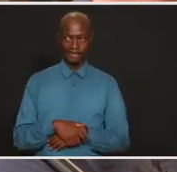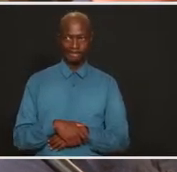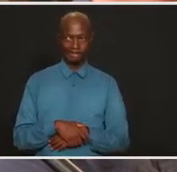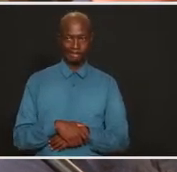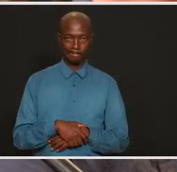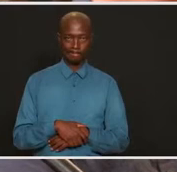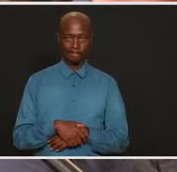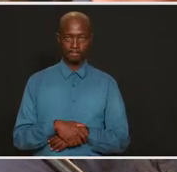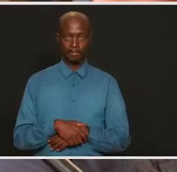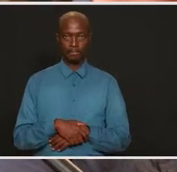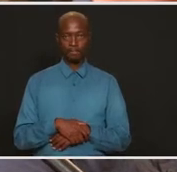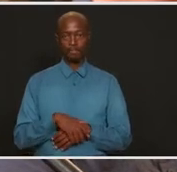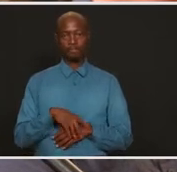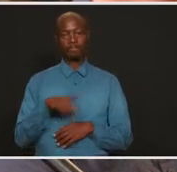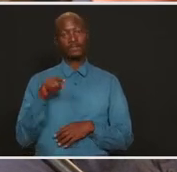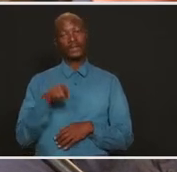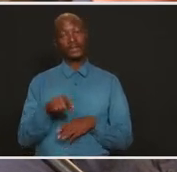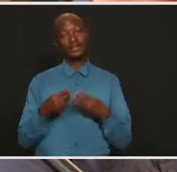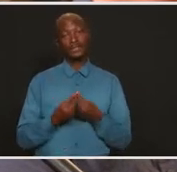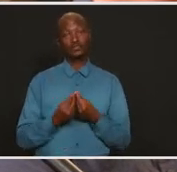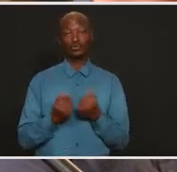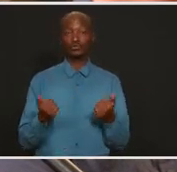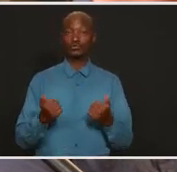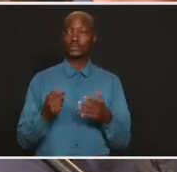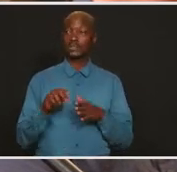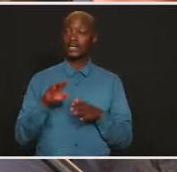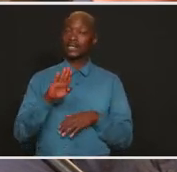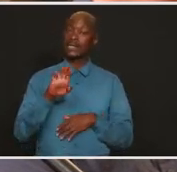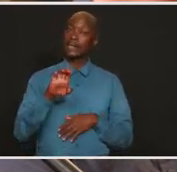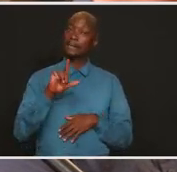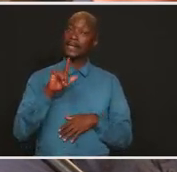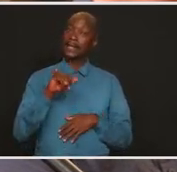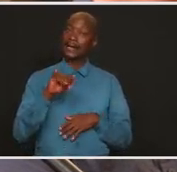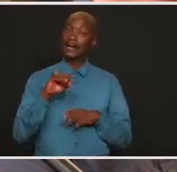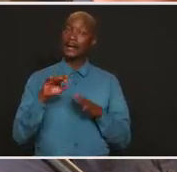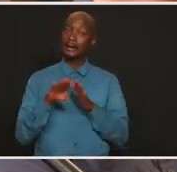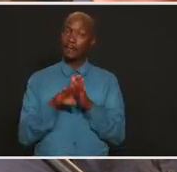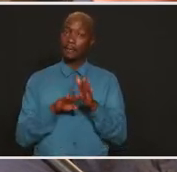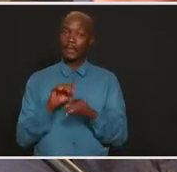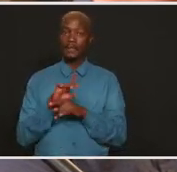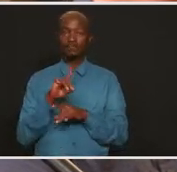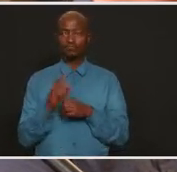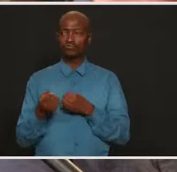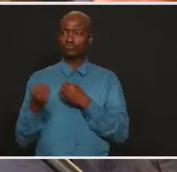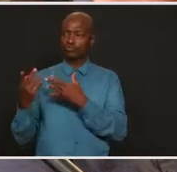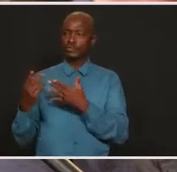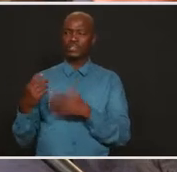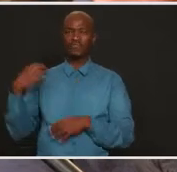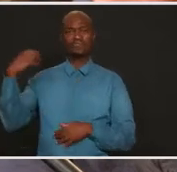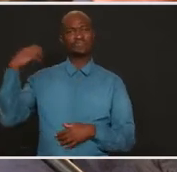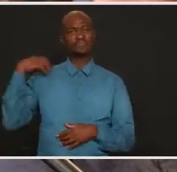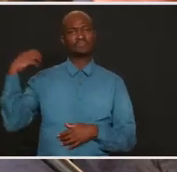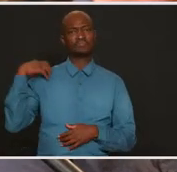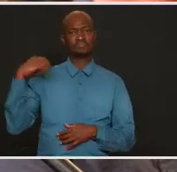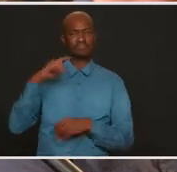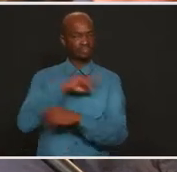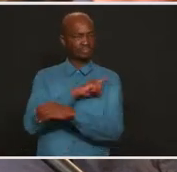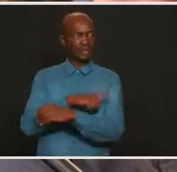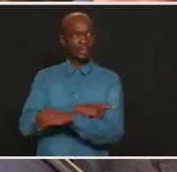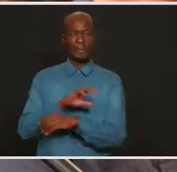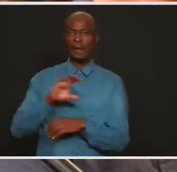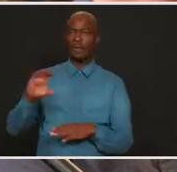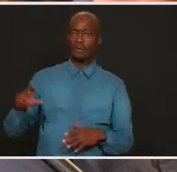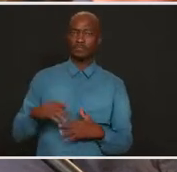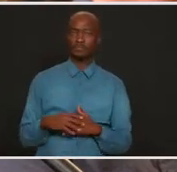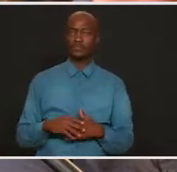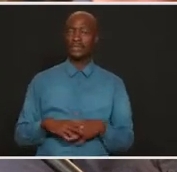the proposed solution in the billable is to give excessive power to the minister and it threatens